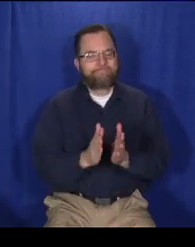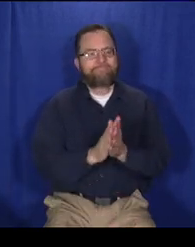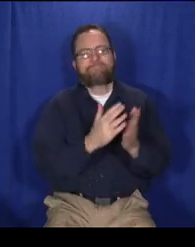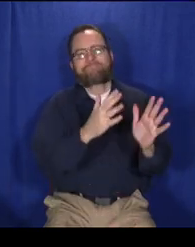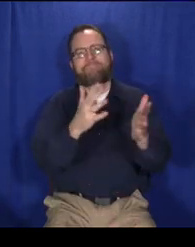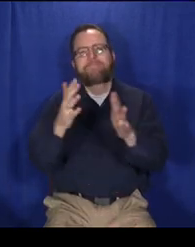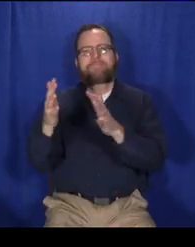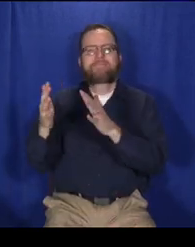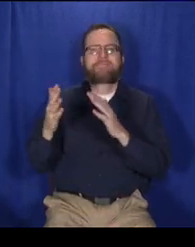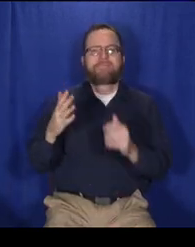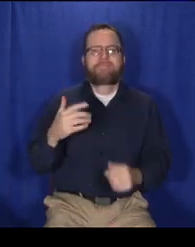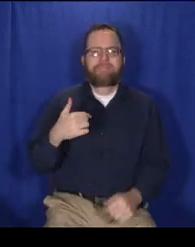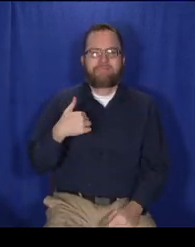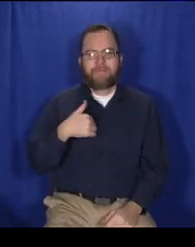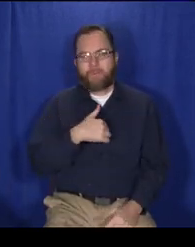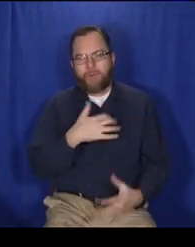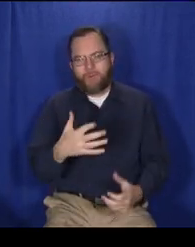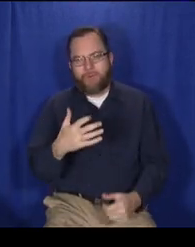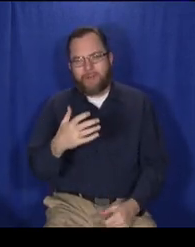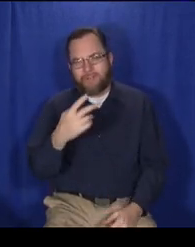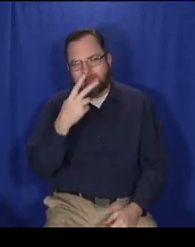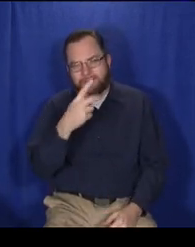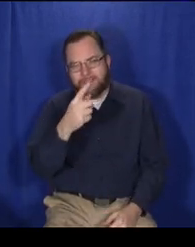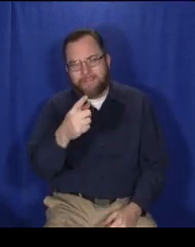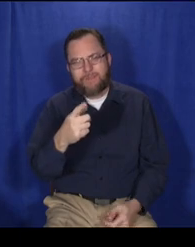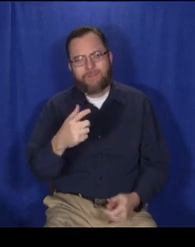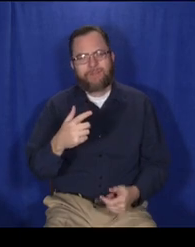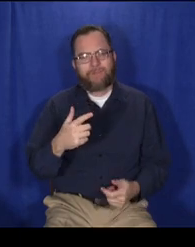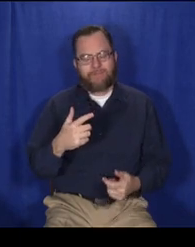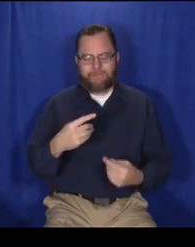We want you to be encouraged today.